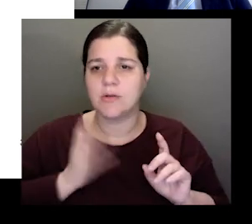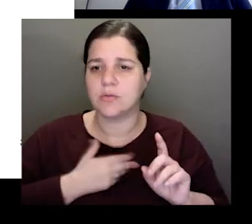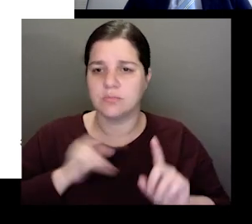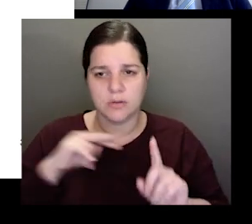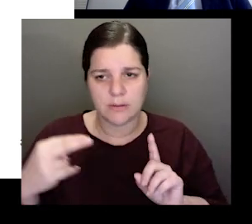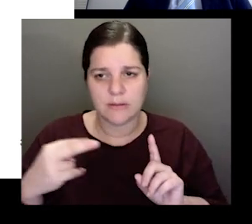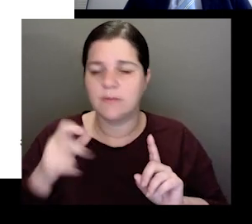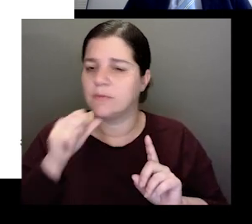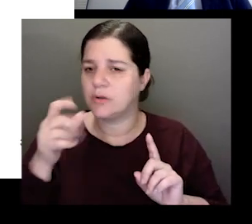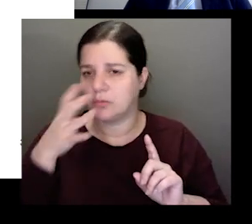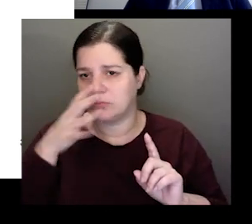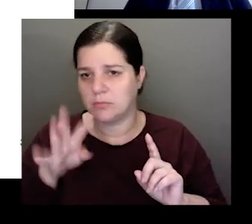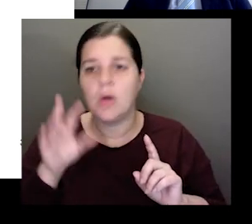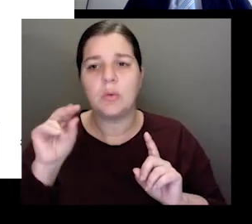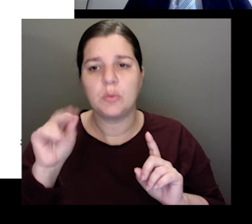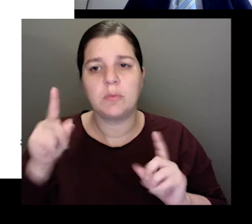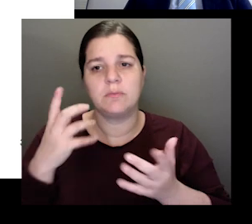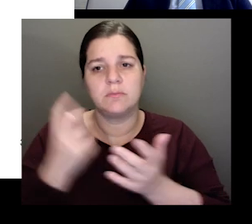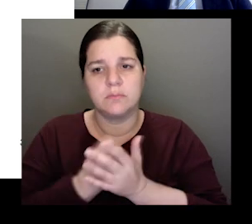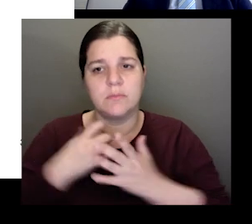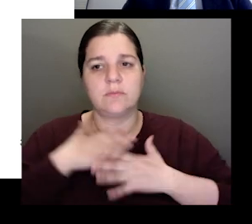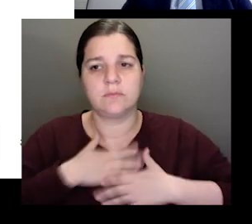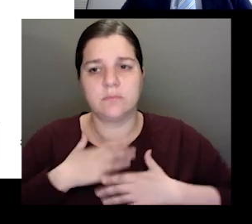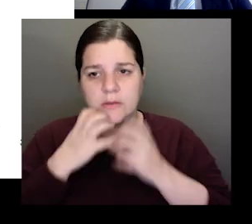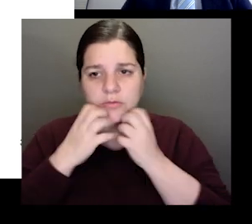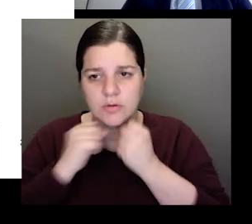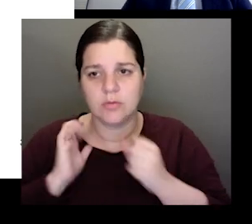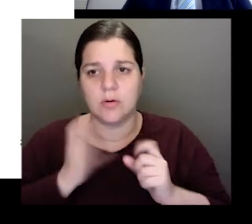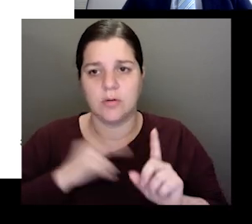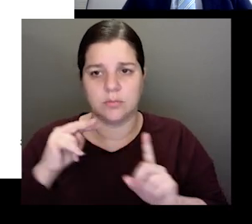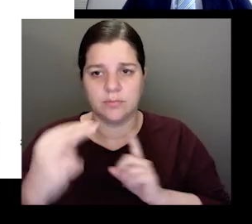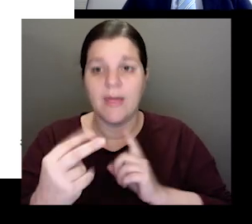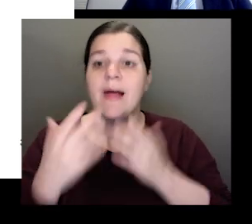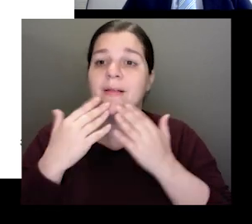appreciate the invitation to be here and thank you for your time today.